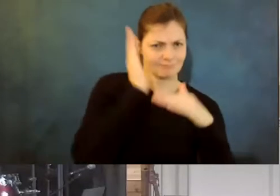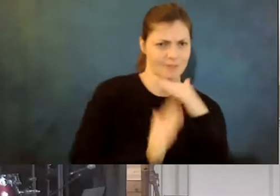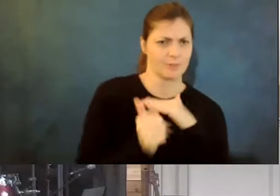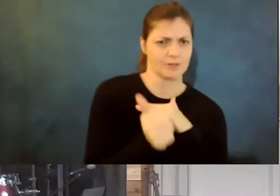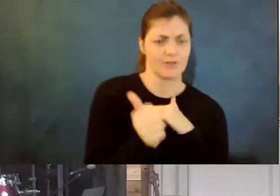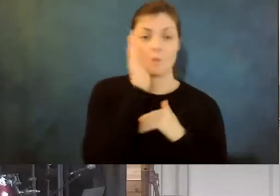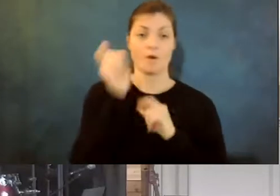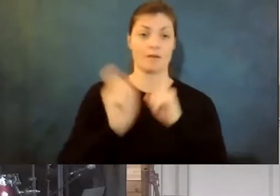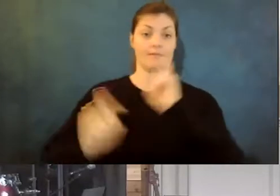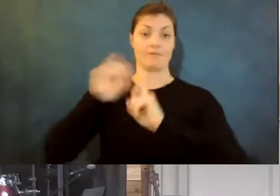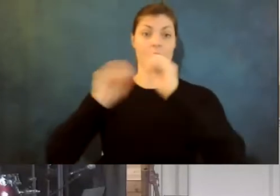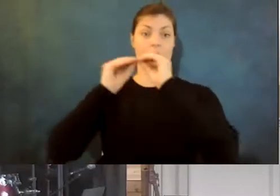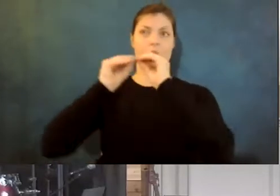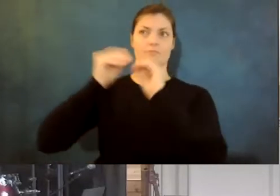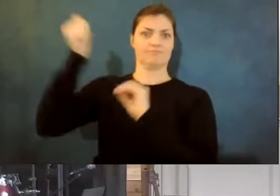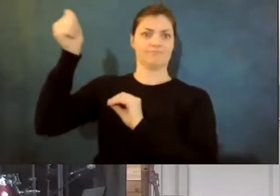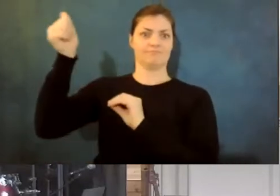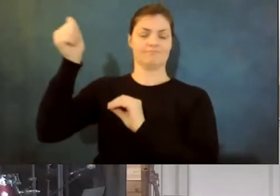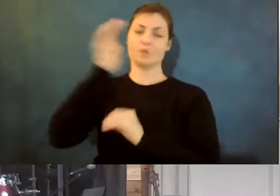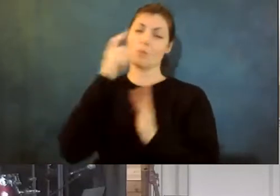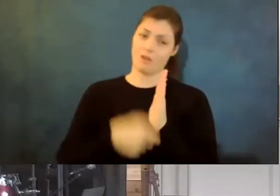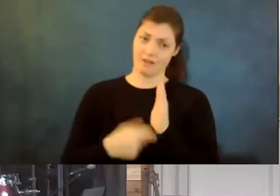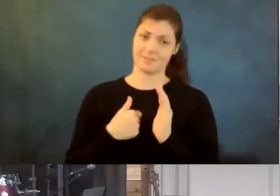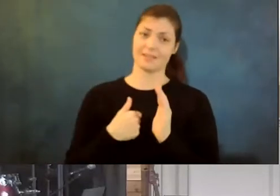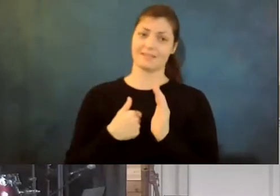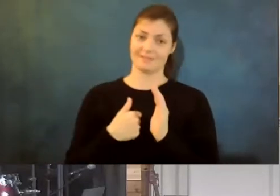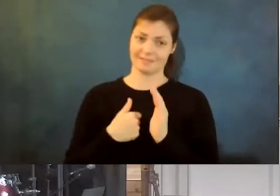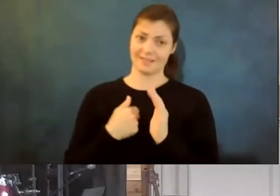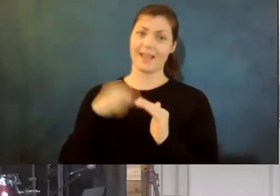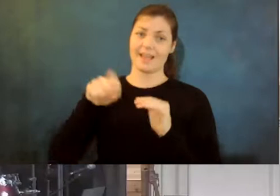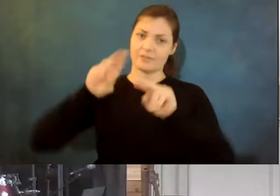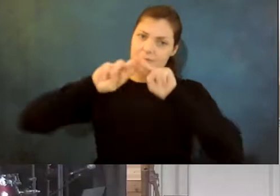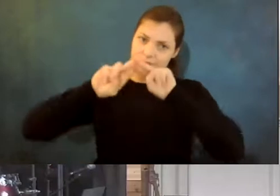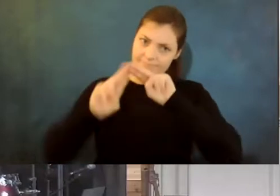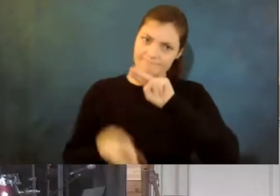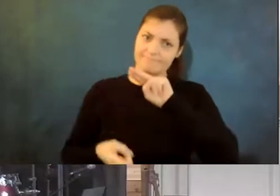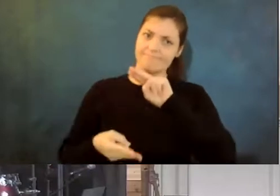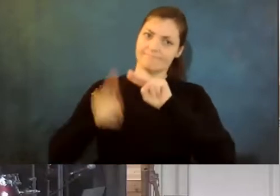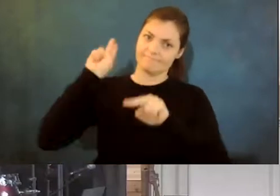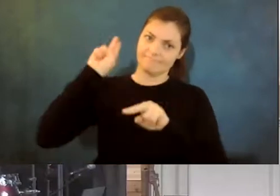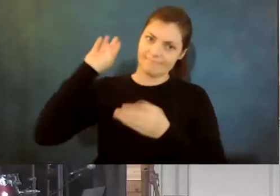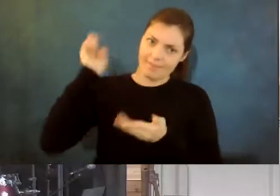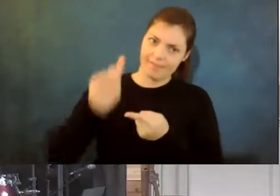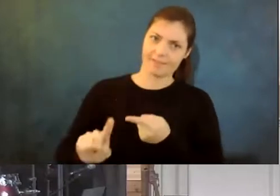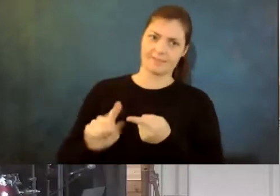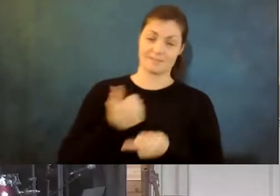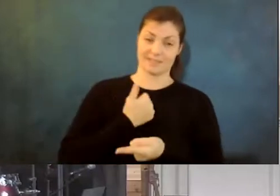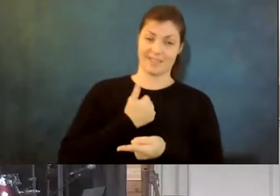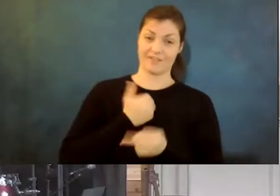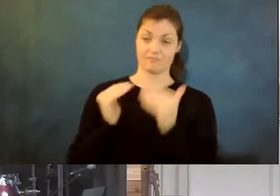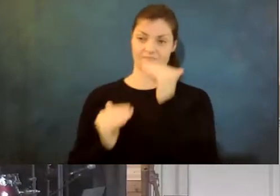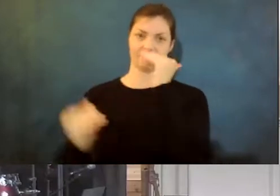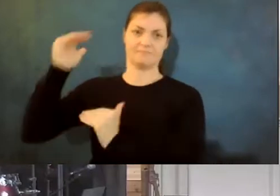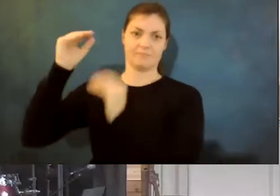me. It's going to cost us. But the payoff, the presence of God,